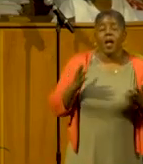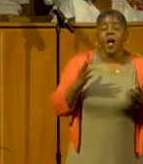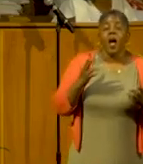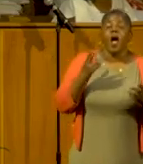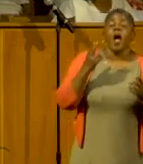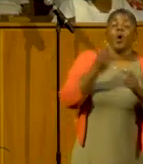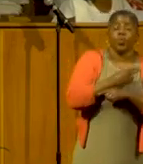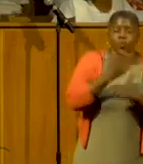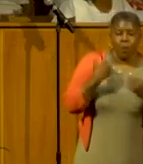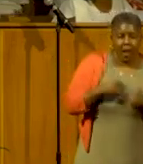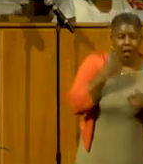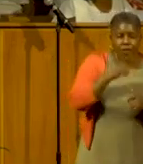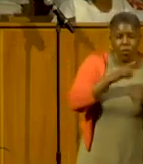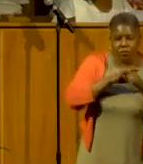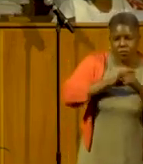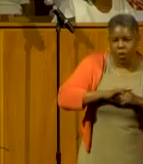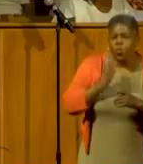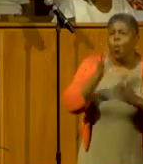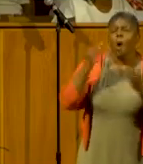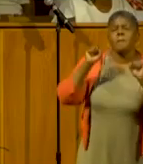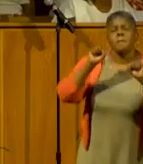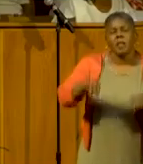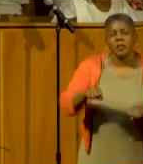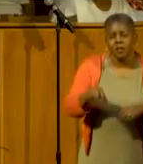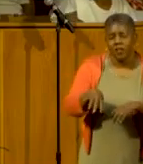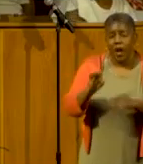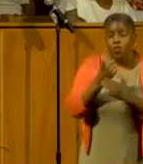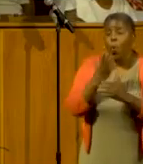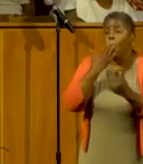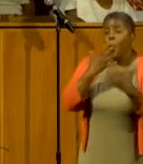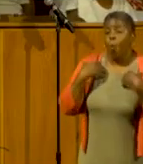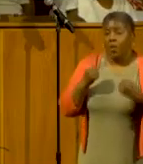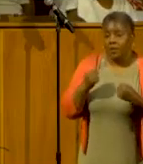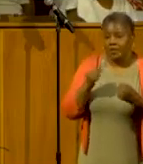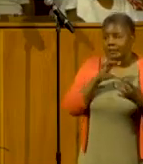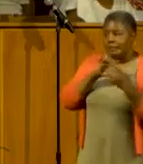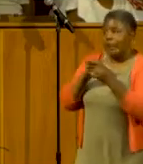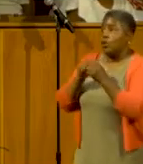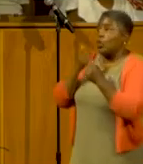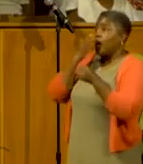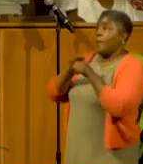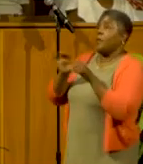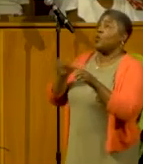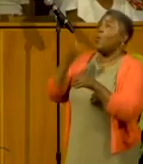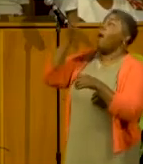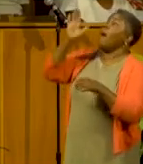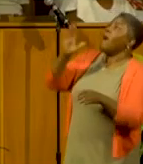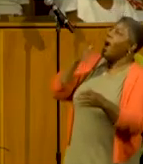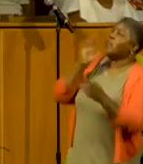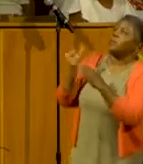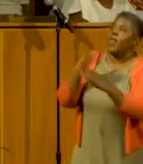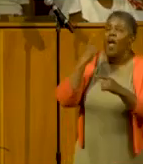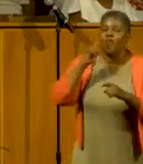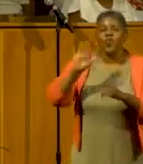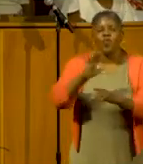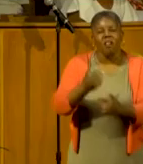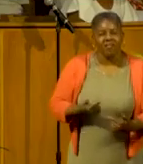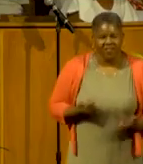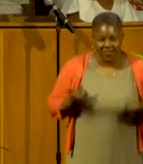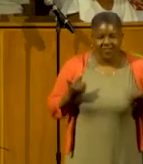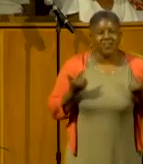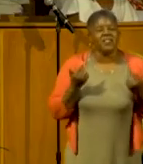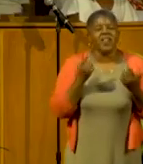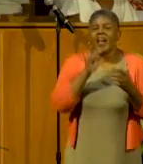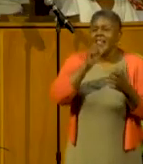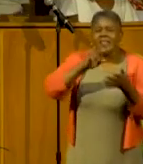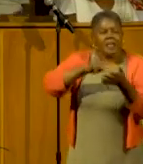burden. Your ability to find your wellness is connected to your commitment to doing God's will for your life.